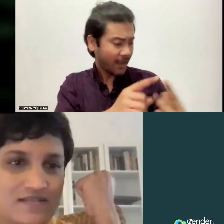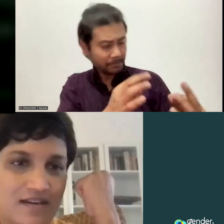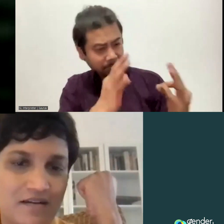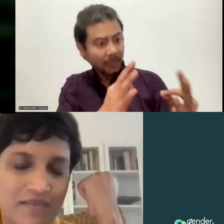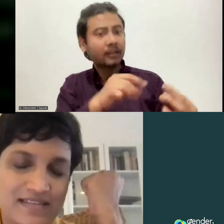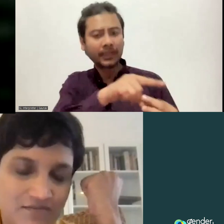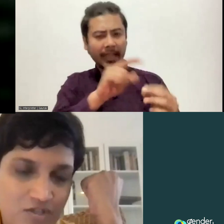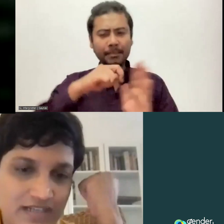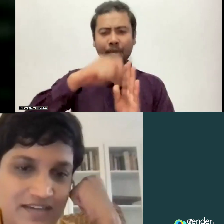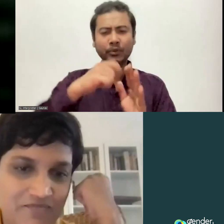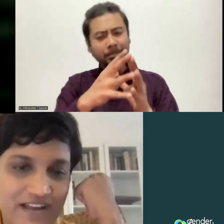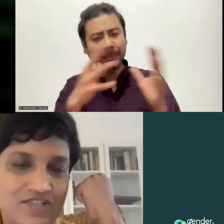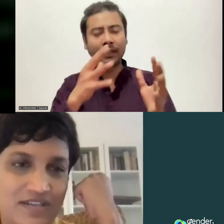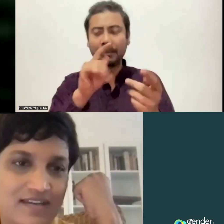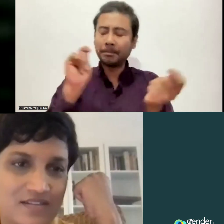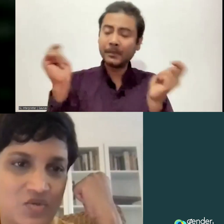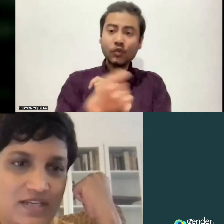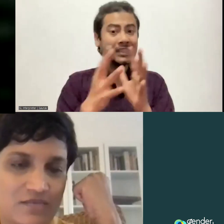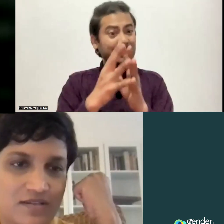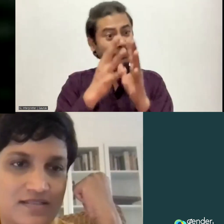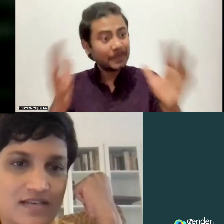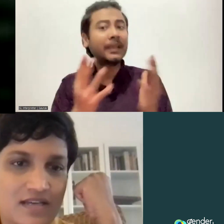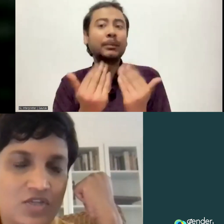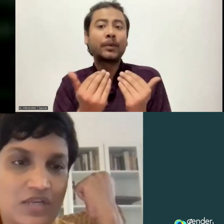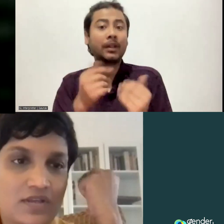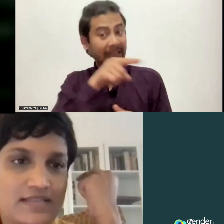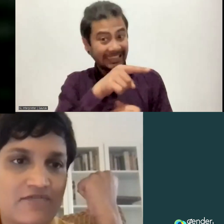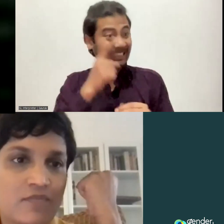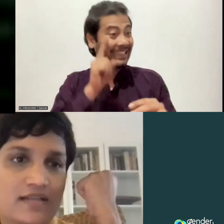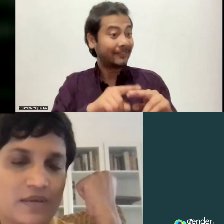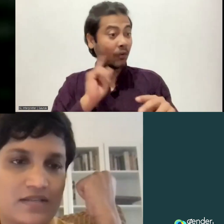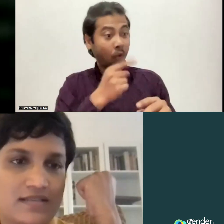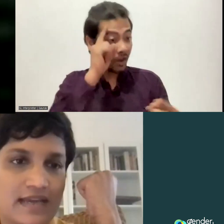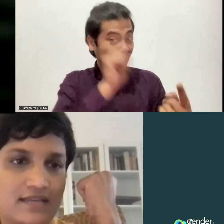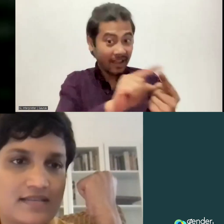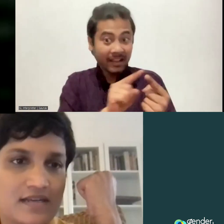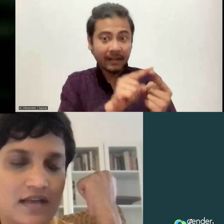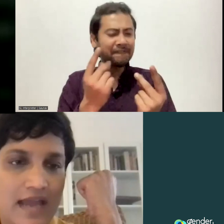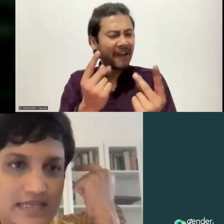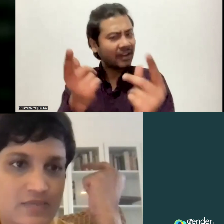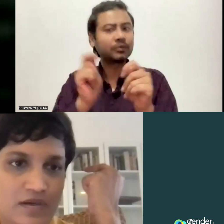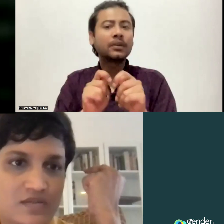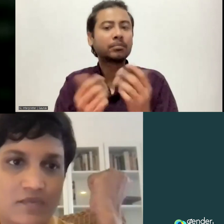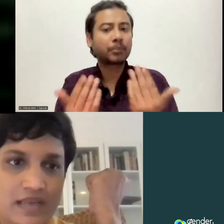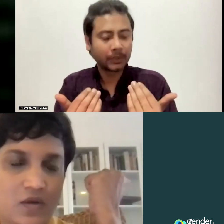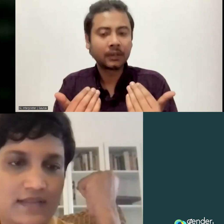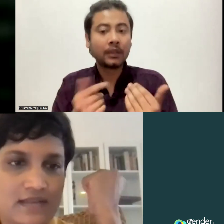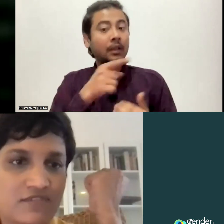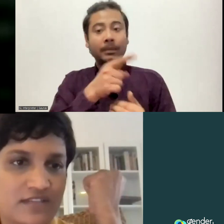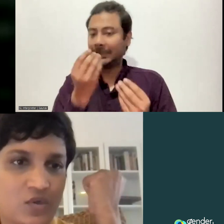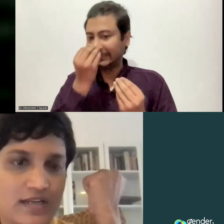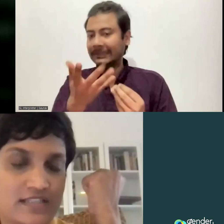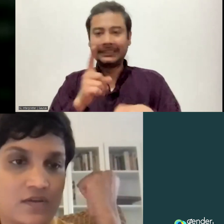of this, it's unfortunately a fairly tricky situation because usually what they say for participatory design is, as experts, we'll be like, okay,